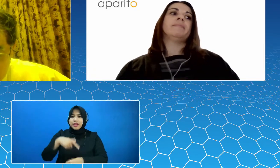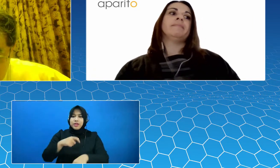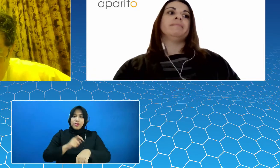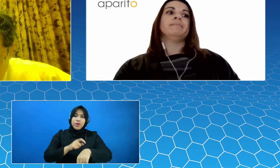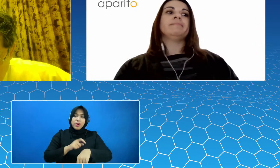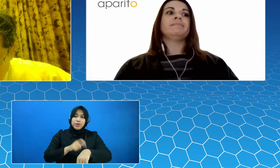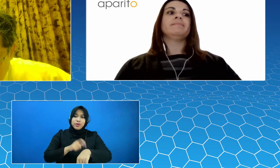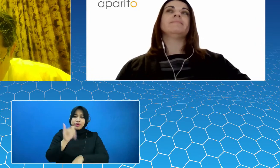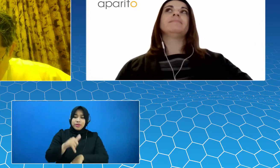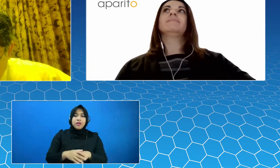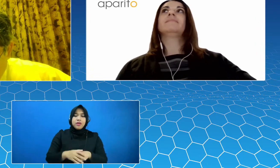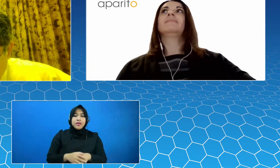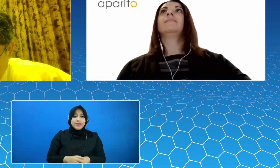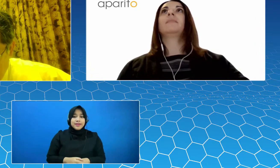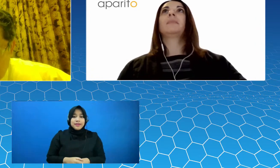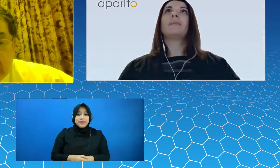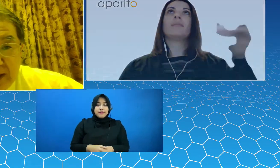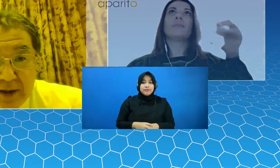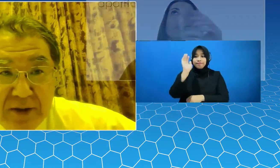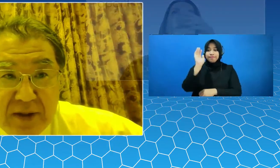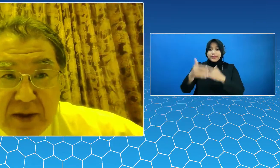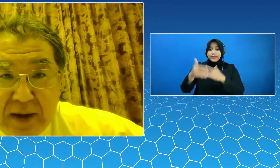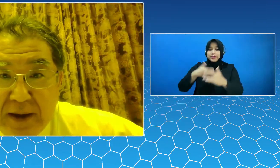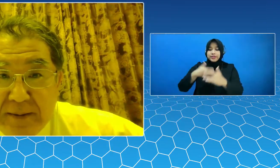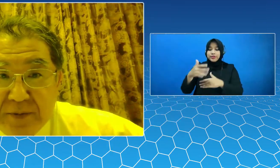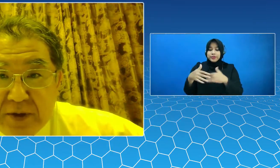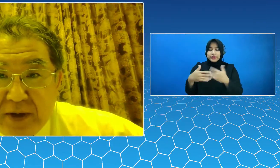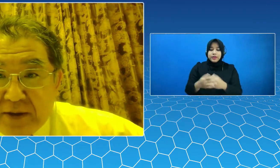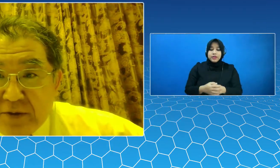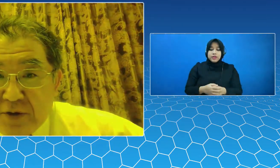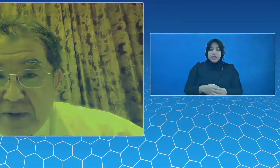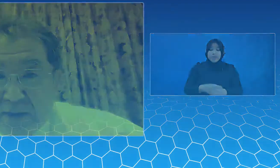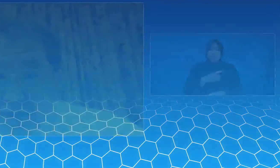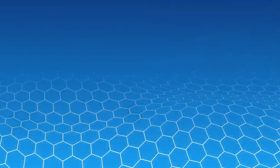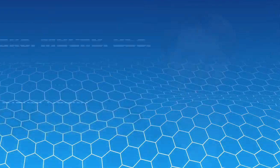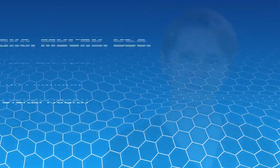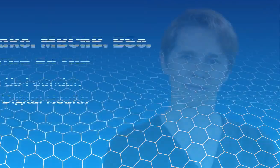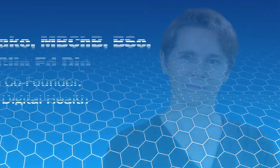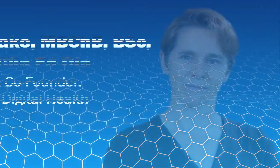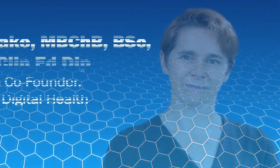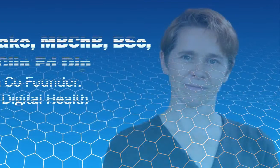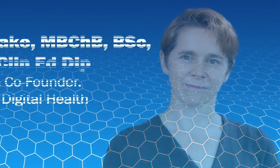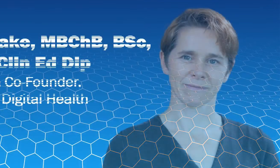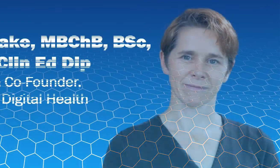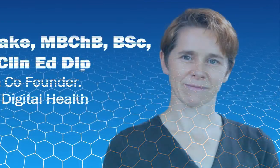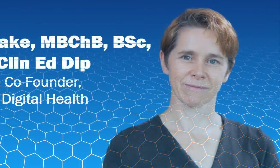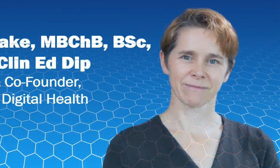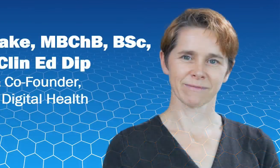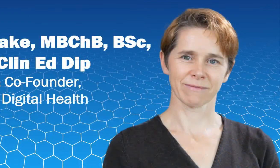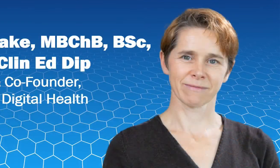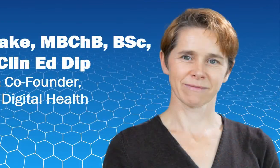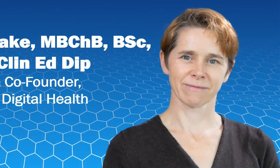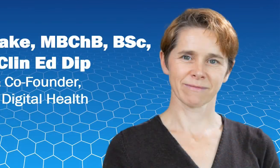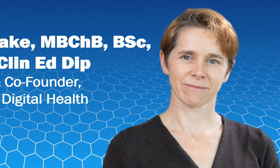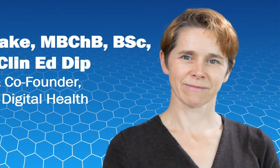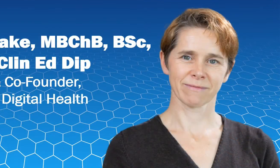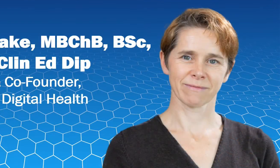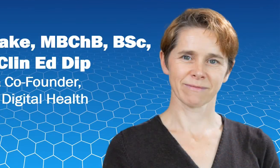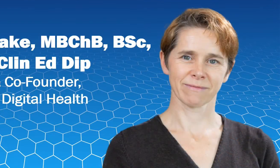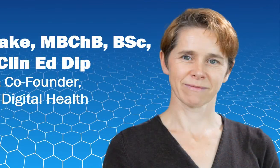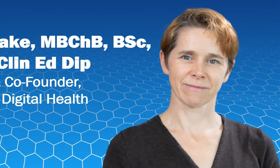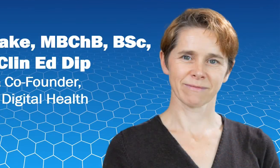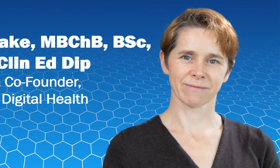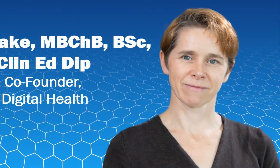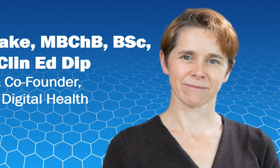Dr. Wake of My Way Digital Health. So let's go straight into the presentation. We'll be exceeding our time limit,